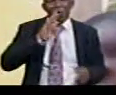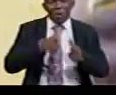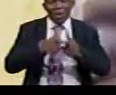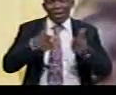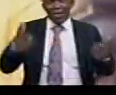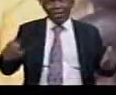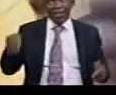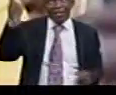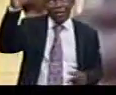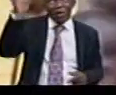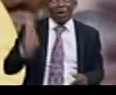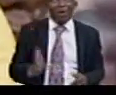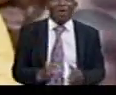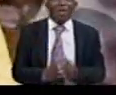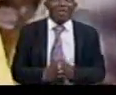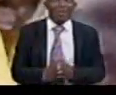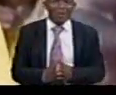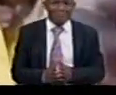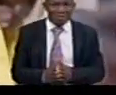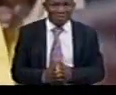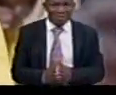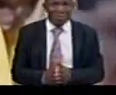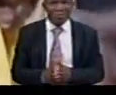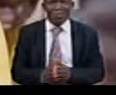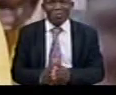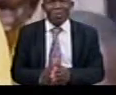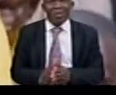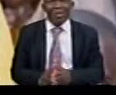joy. You are a great God.